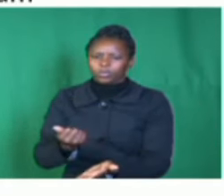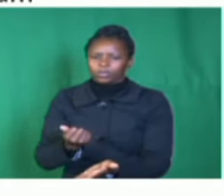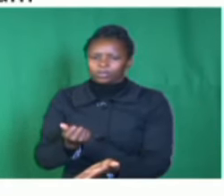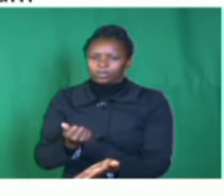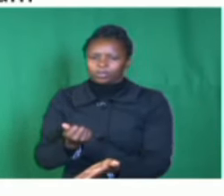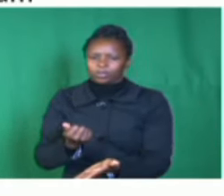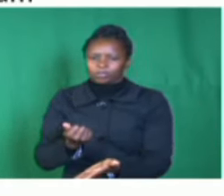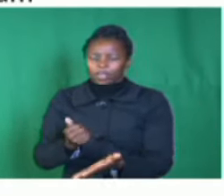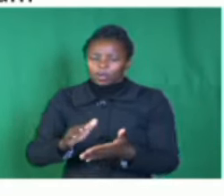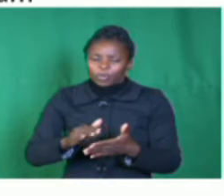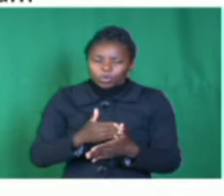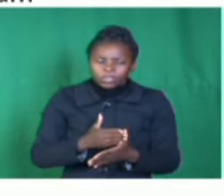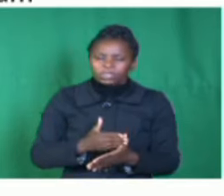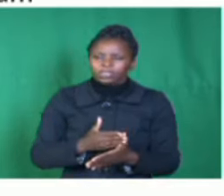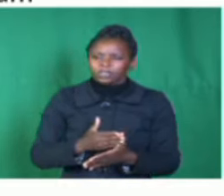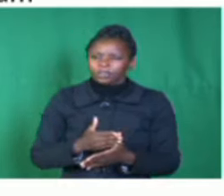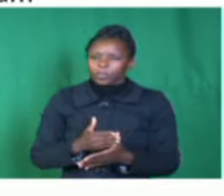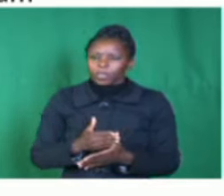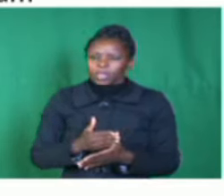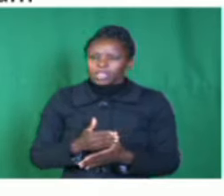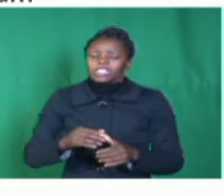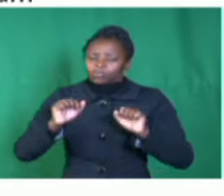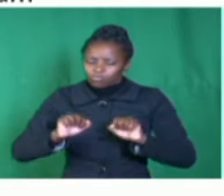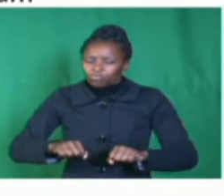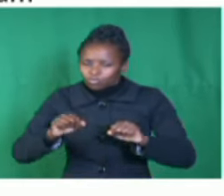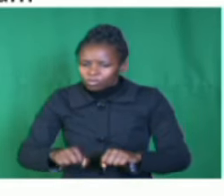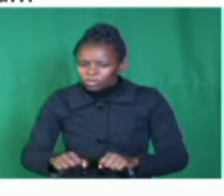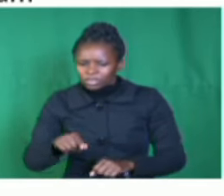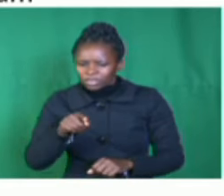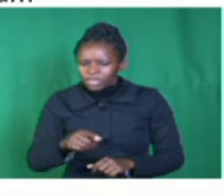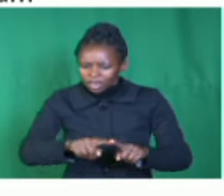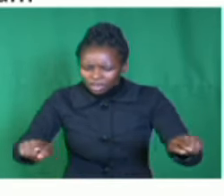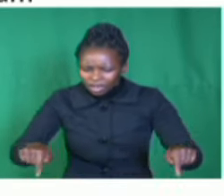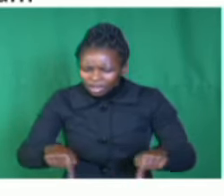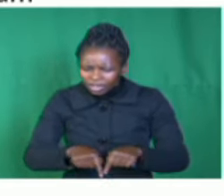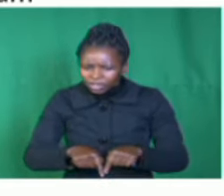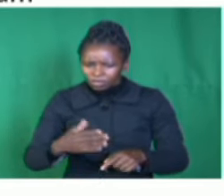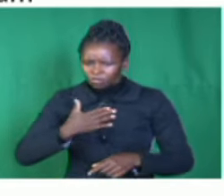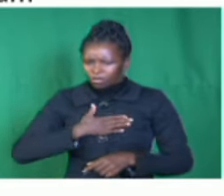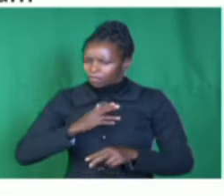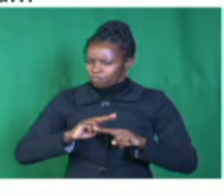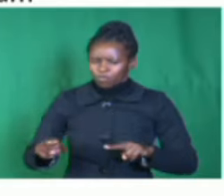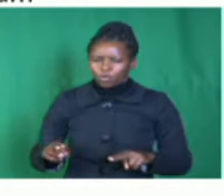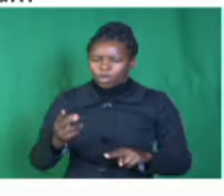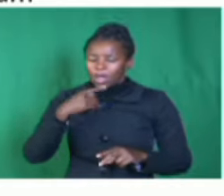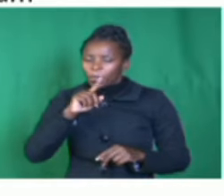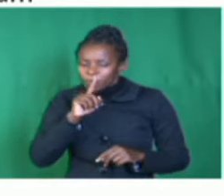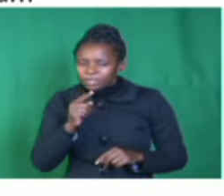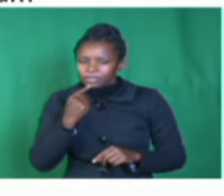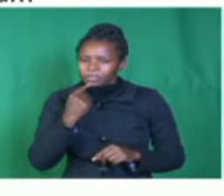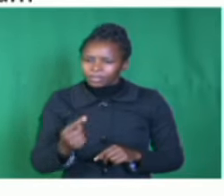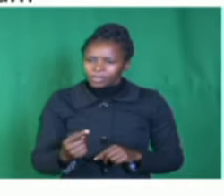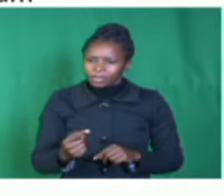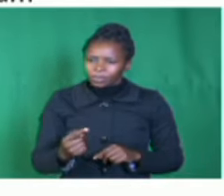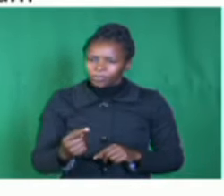concessions, because concession is an agreement to use land that does not belong to you. So they made sure that they